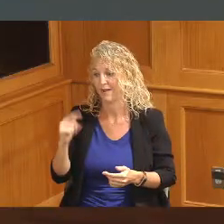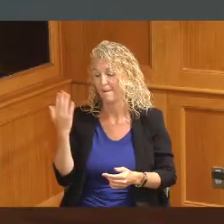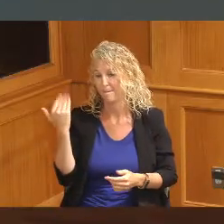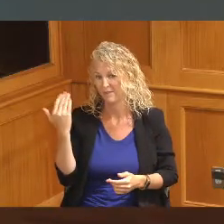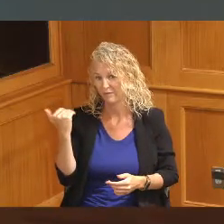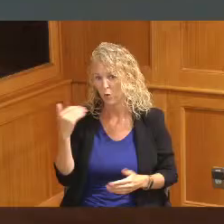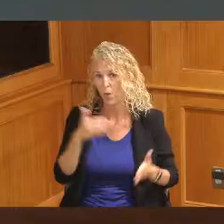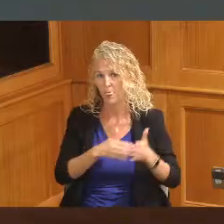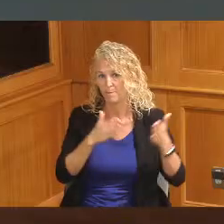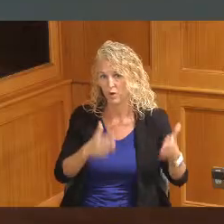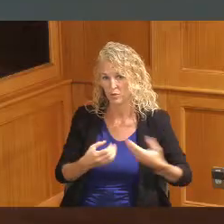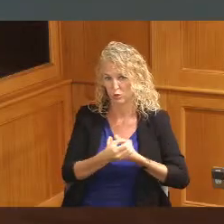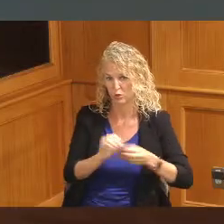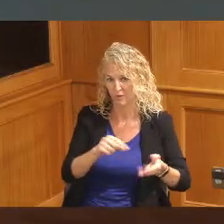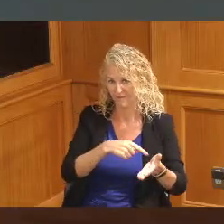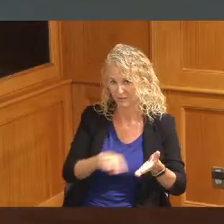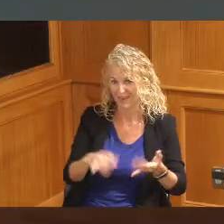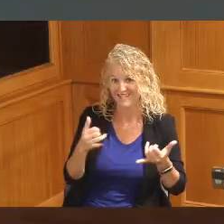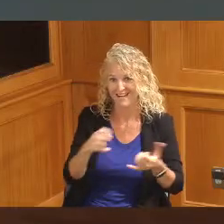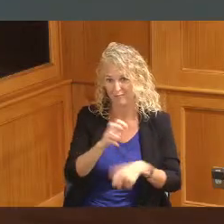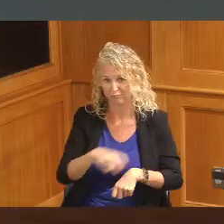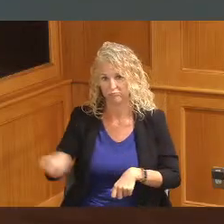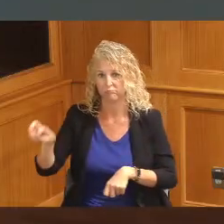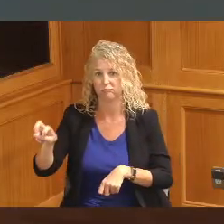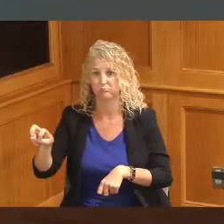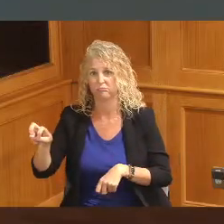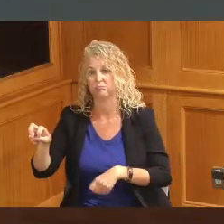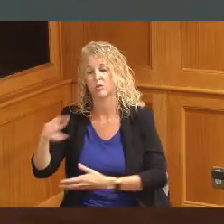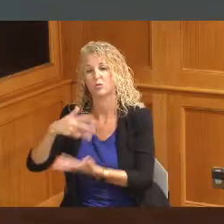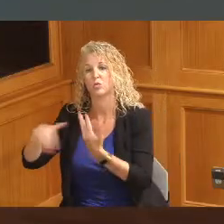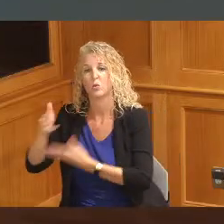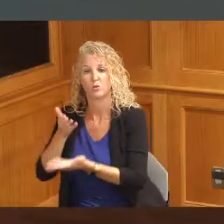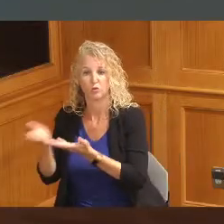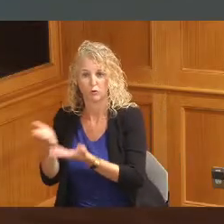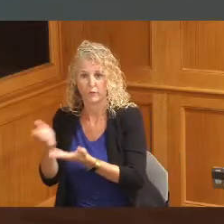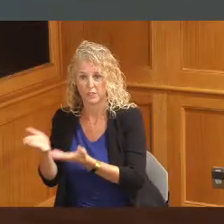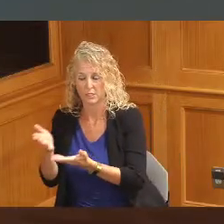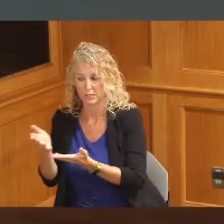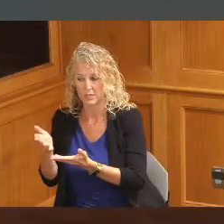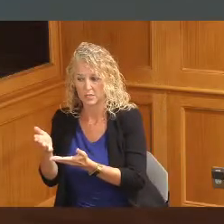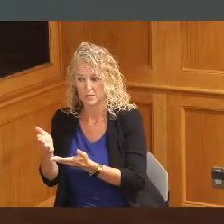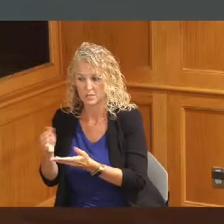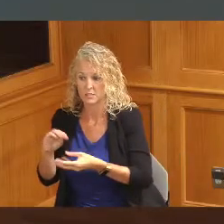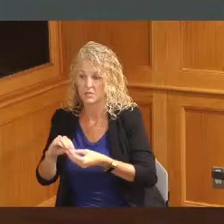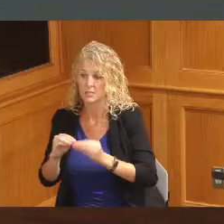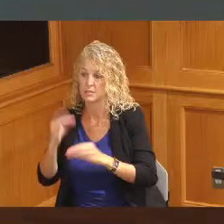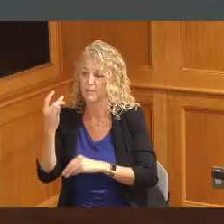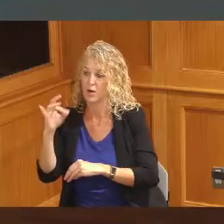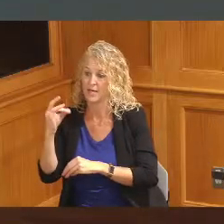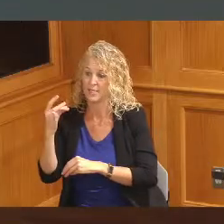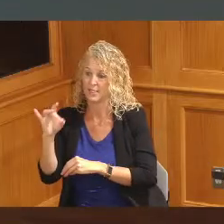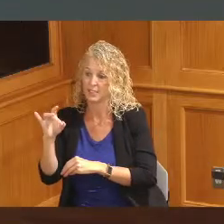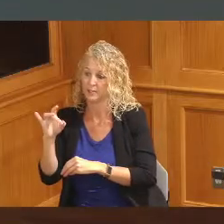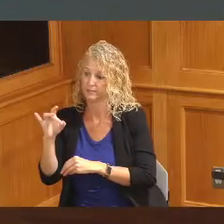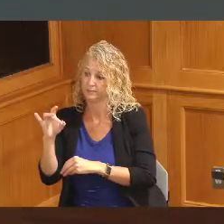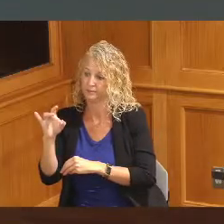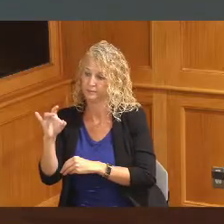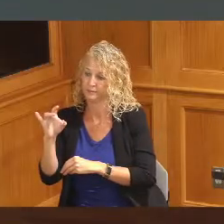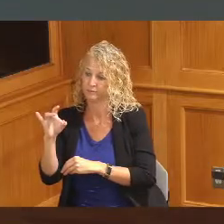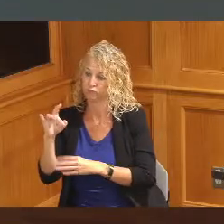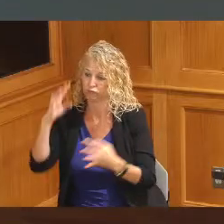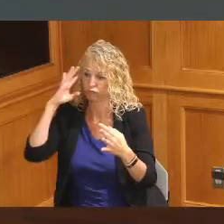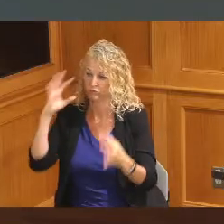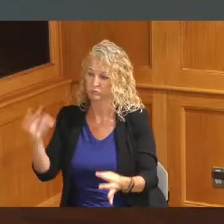the prosecutor's office and is moving over to social services. Item 18 is